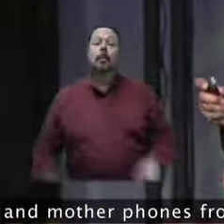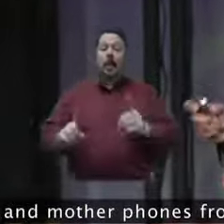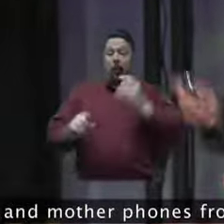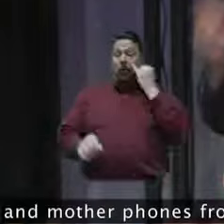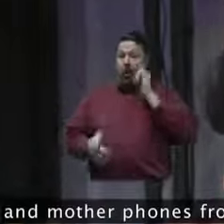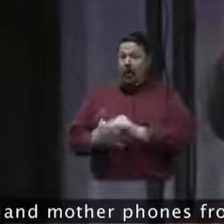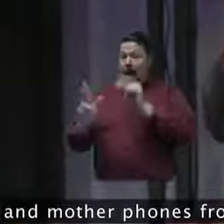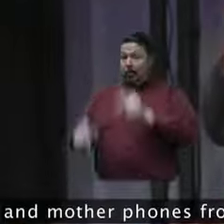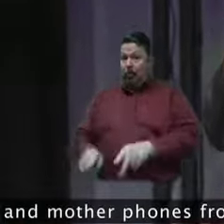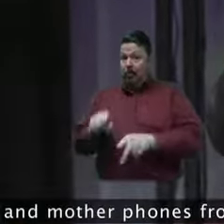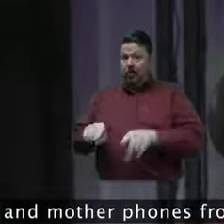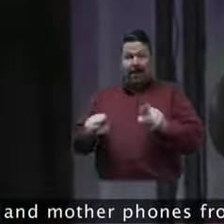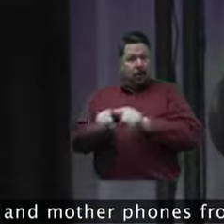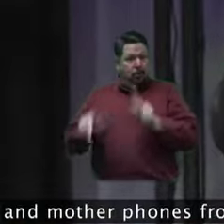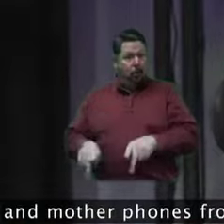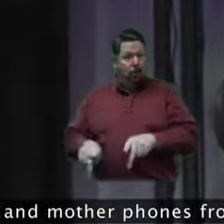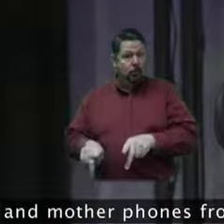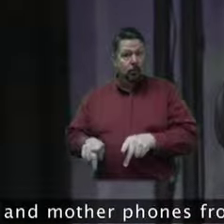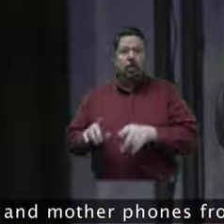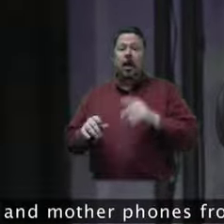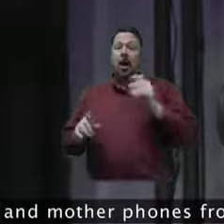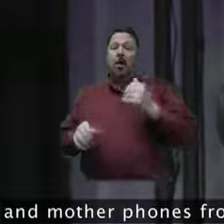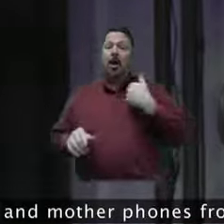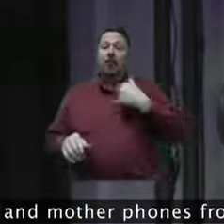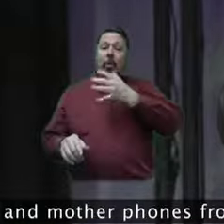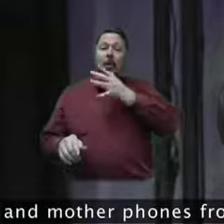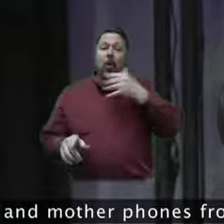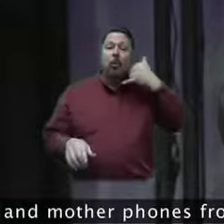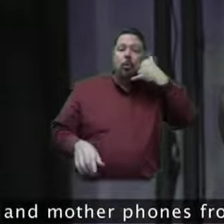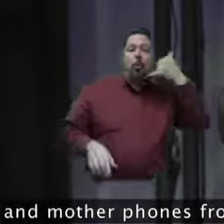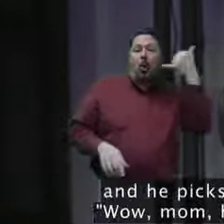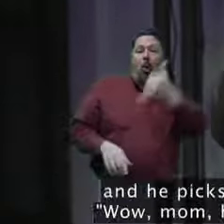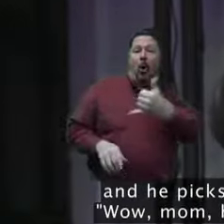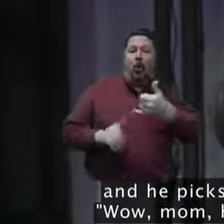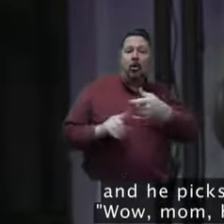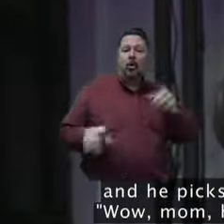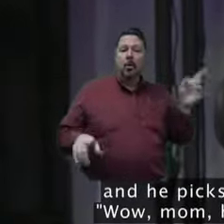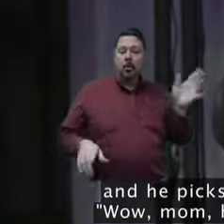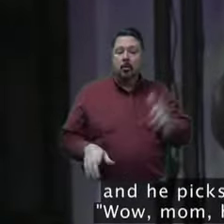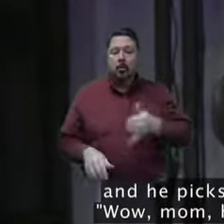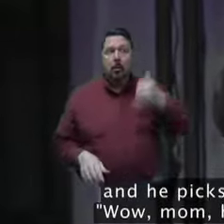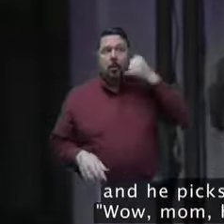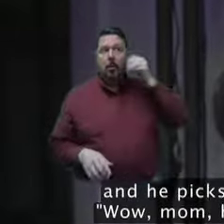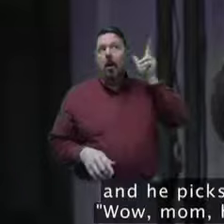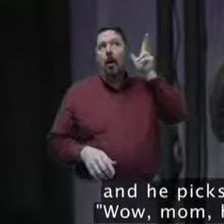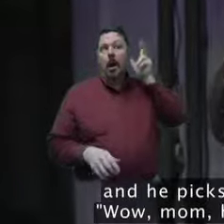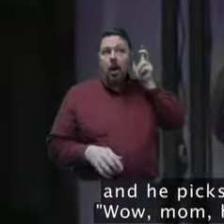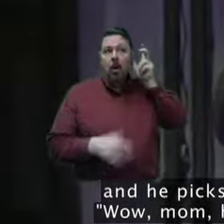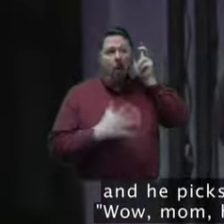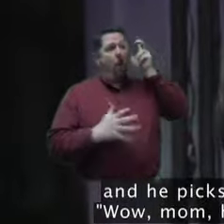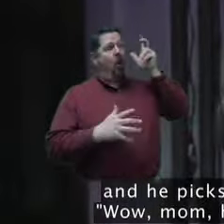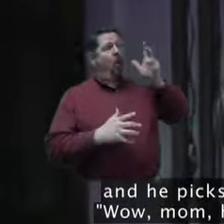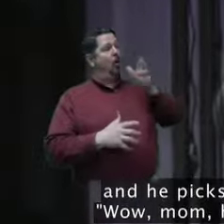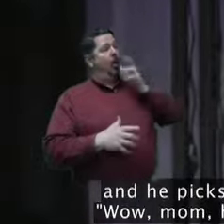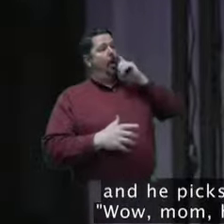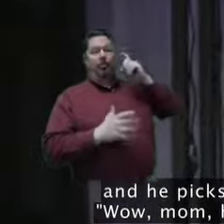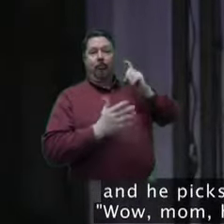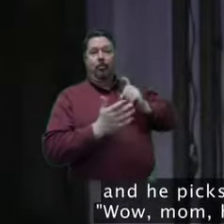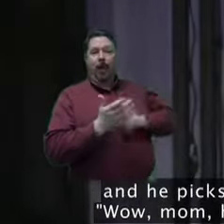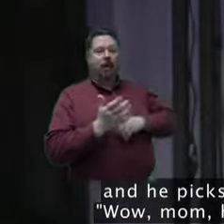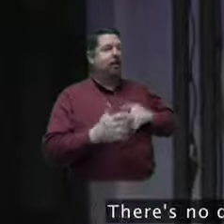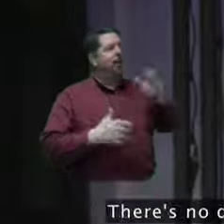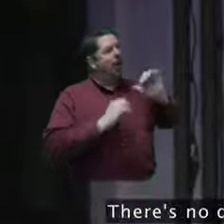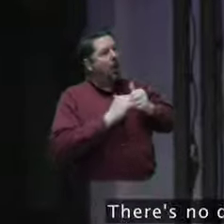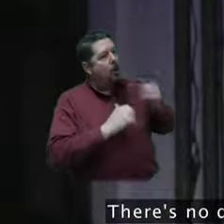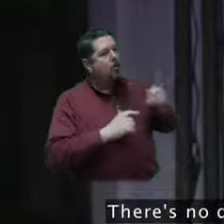and mother phones from an adjacent room, phones him and he picks up the phone. says, wow, mom, how are you? Where are